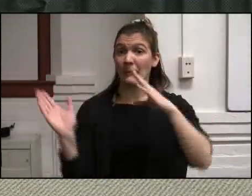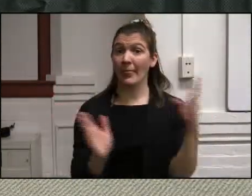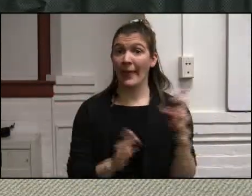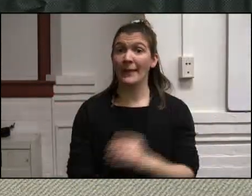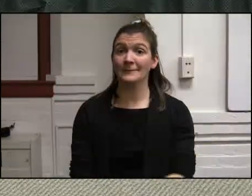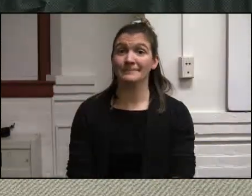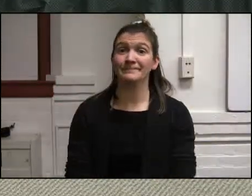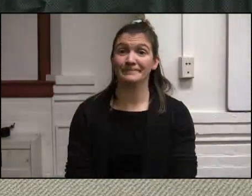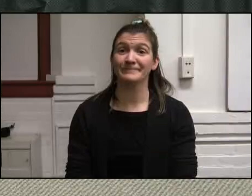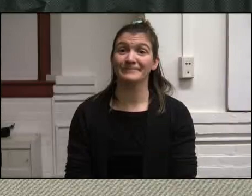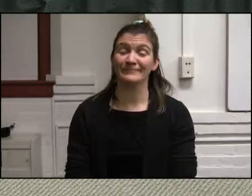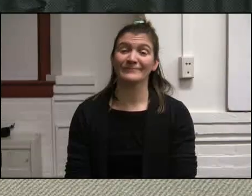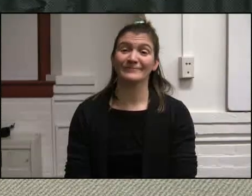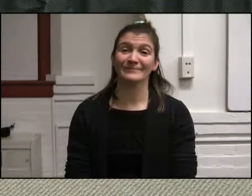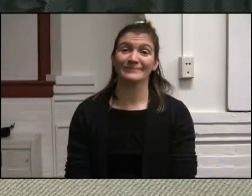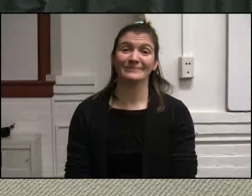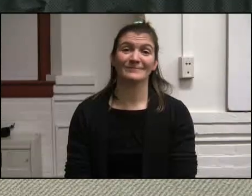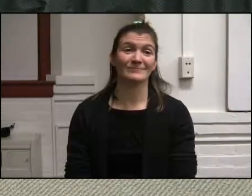here.